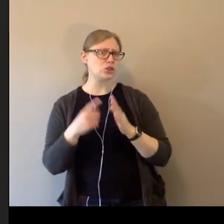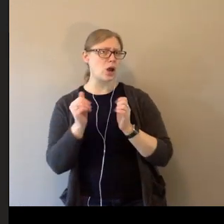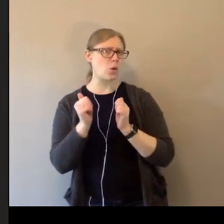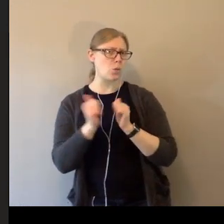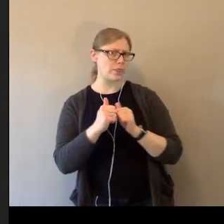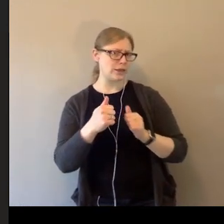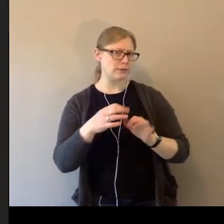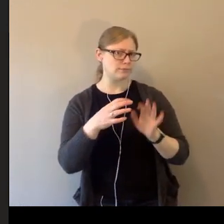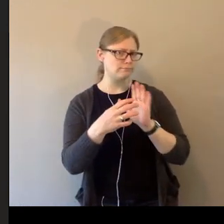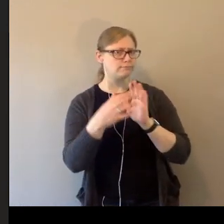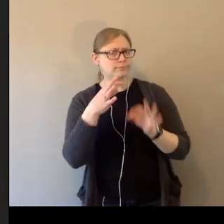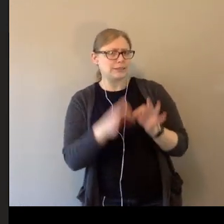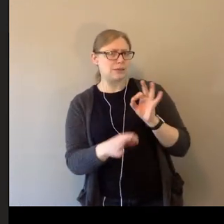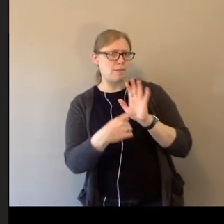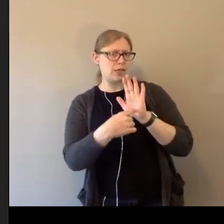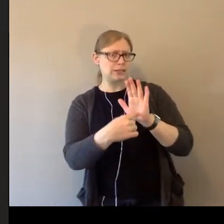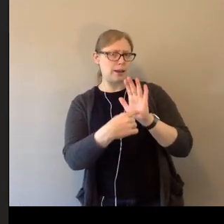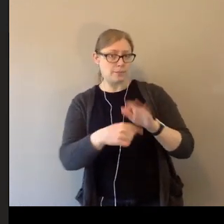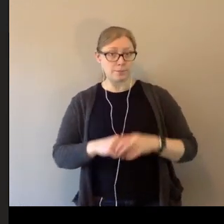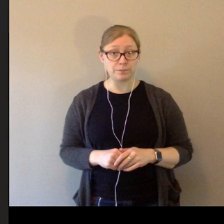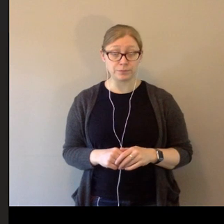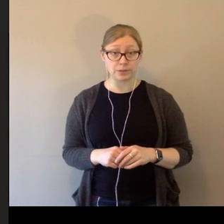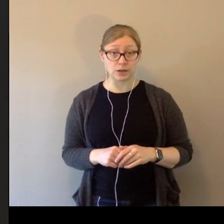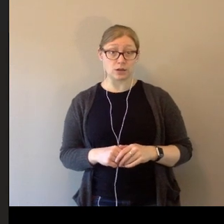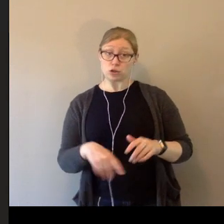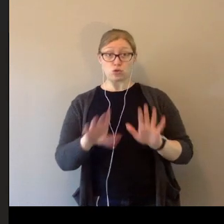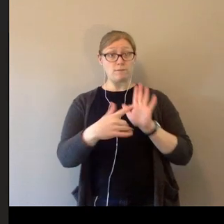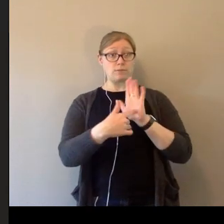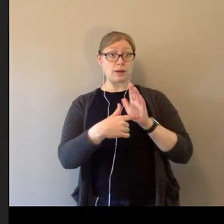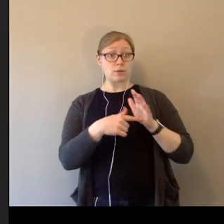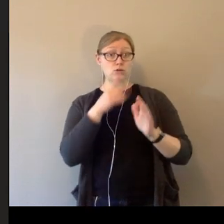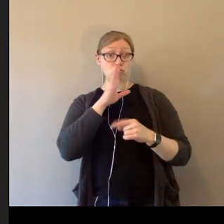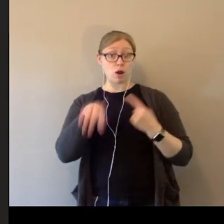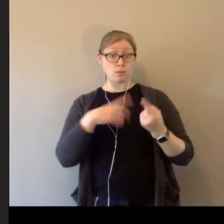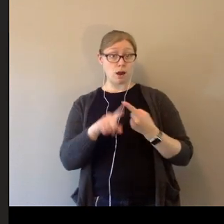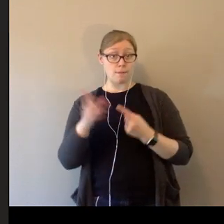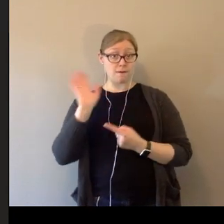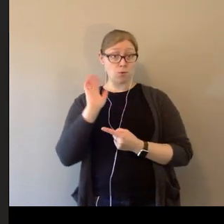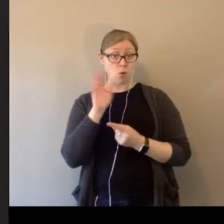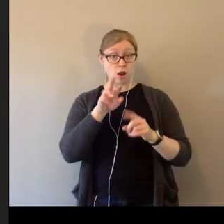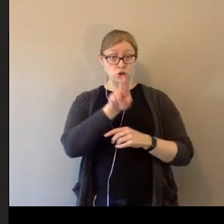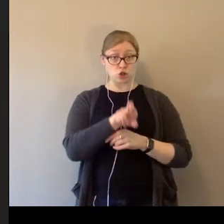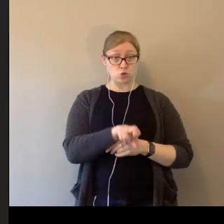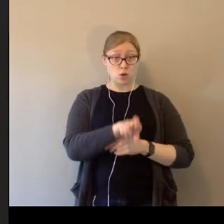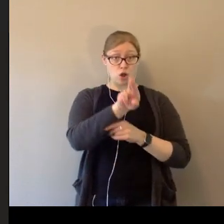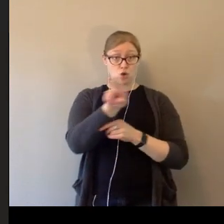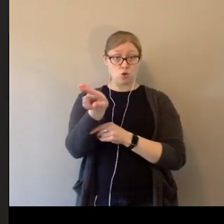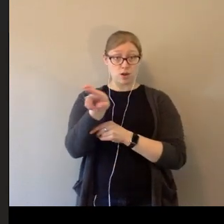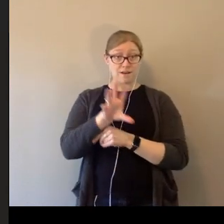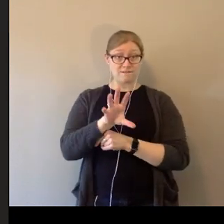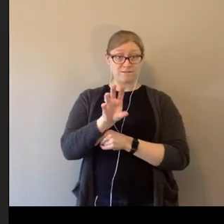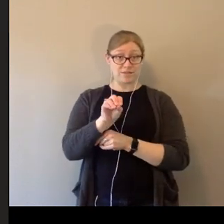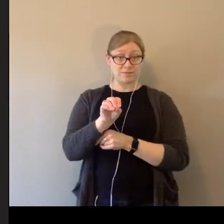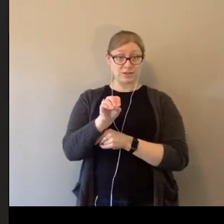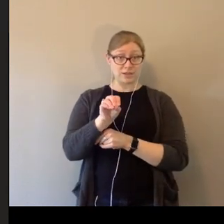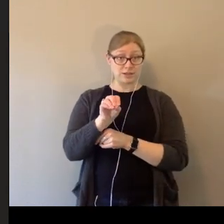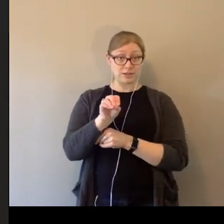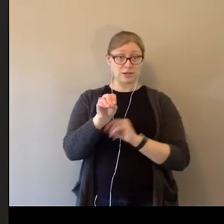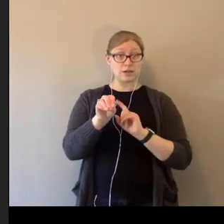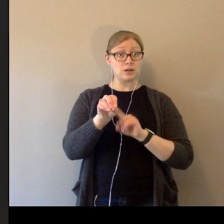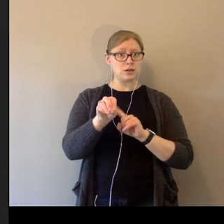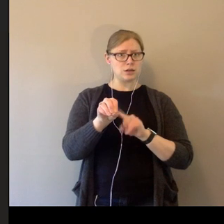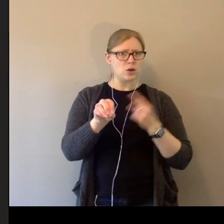So for example, I was talking about the square root of 50. So what I want to do is I want to find the biggest number that goes